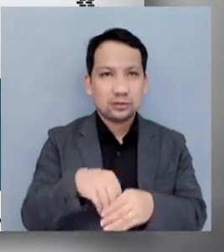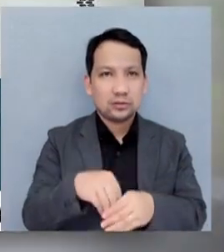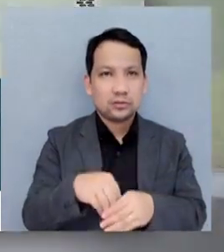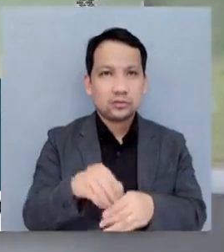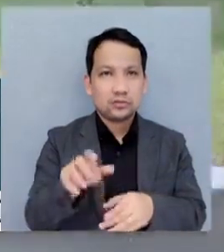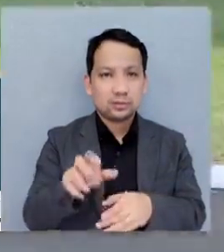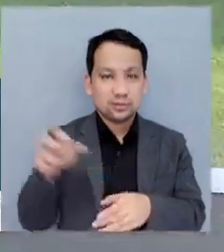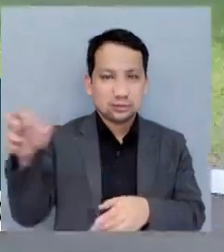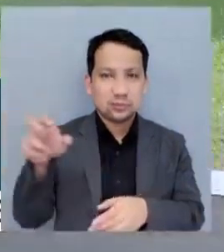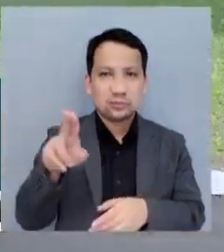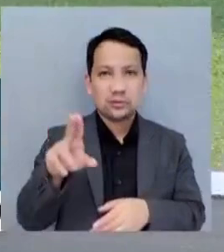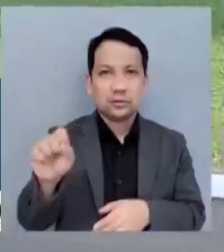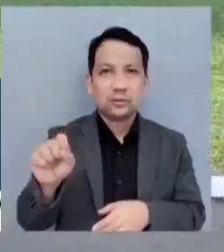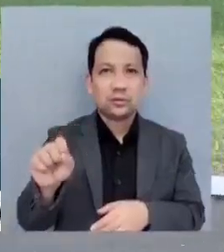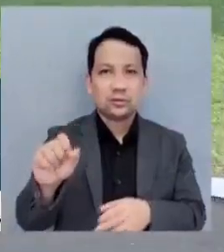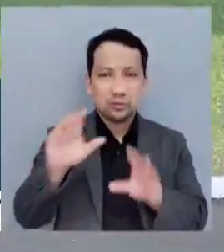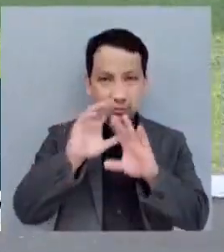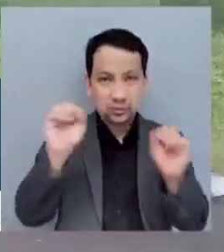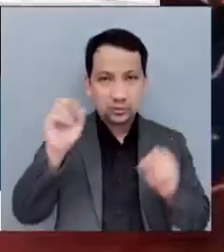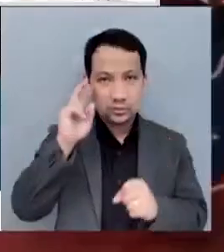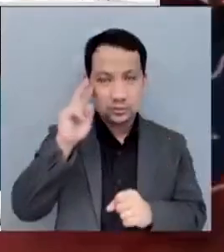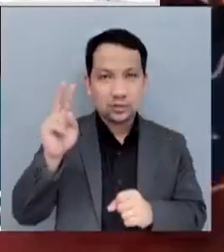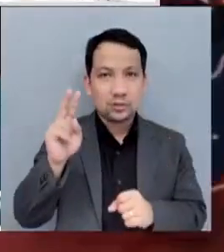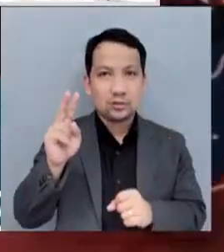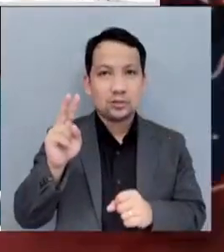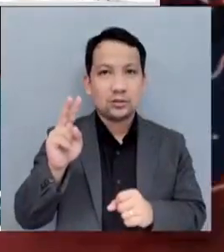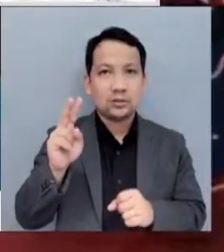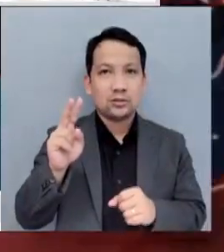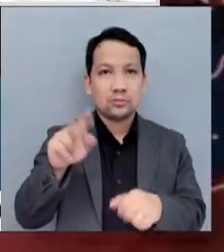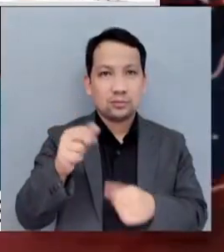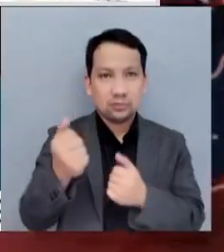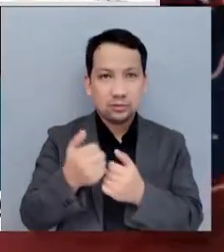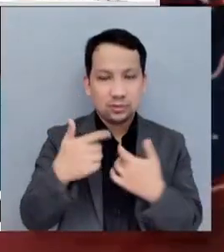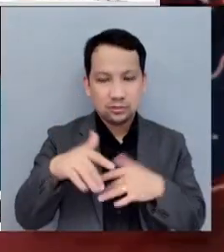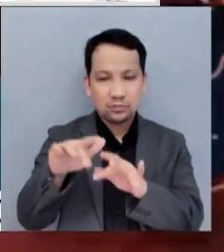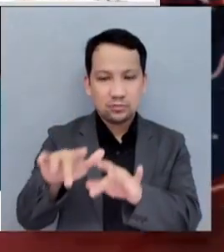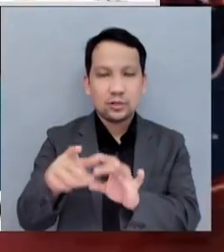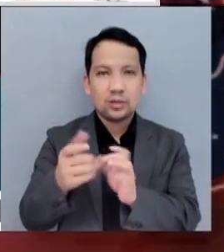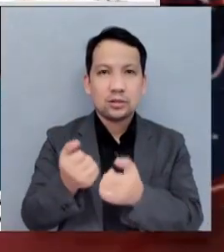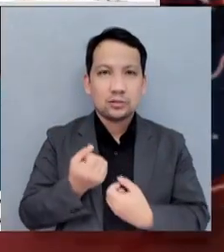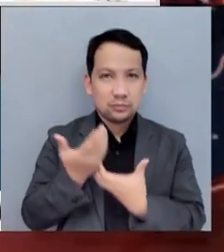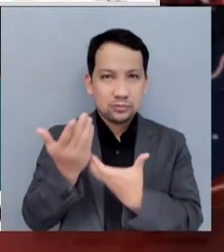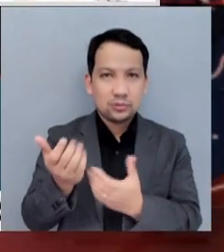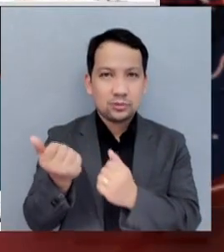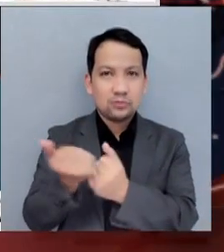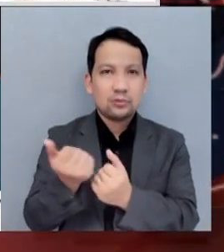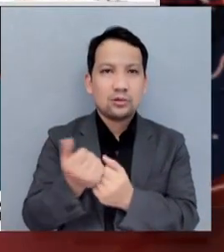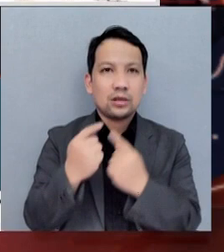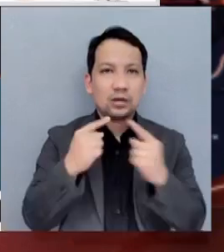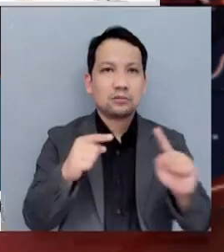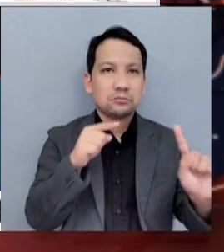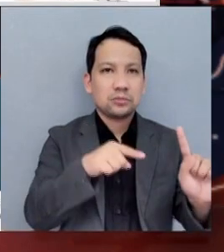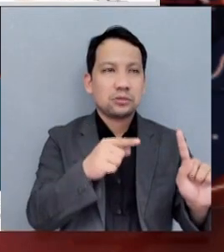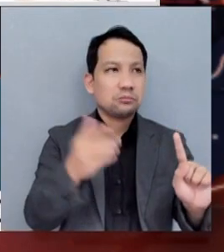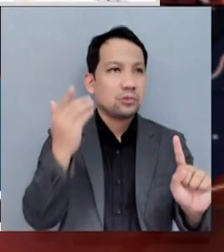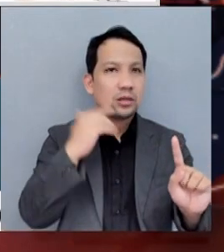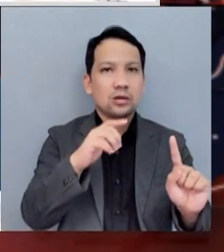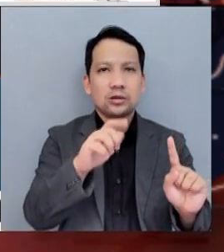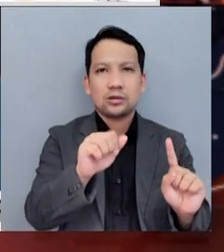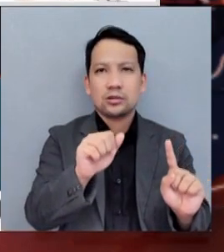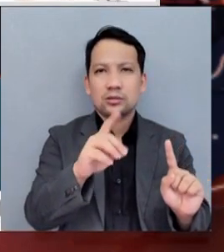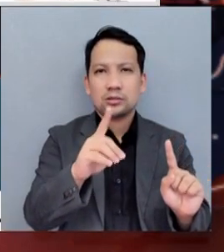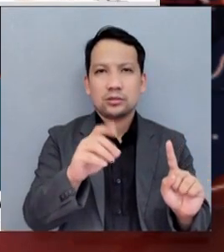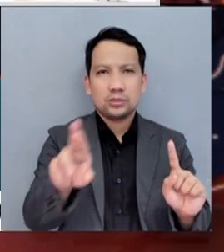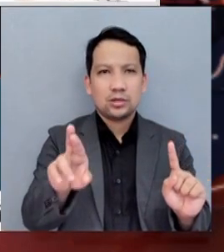States. President Ferdinand Marcos Jr. condoled with Del Rosario's family and released a statement calling the late ADR an